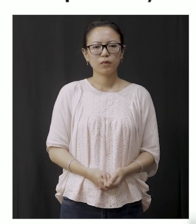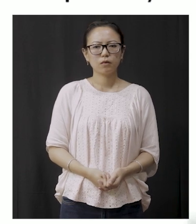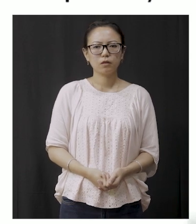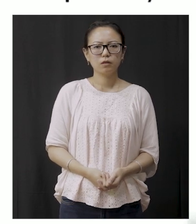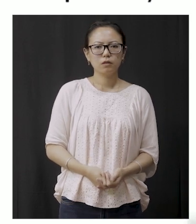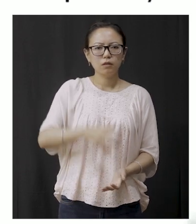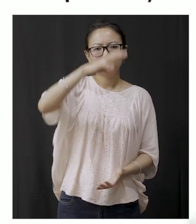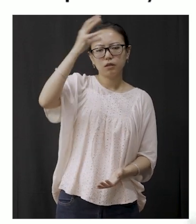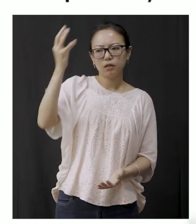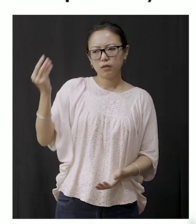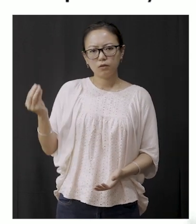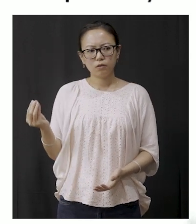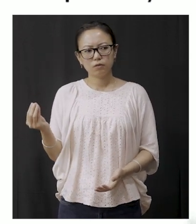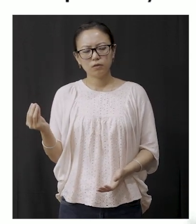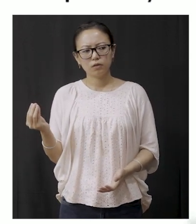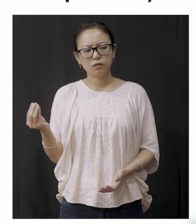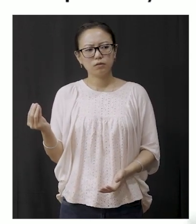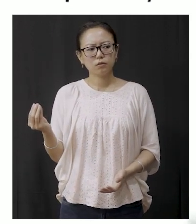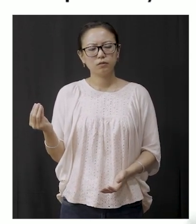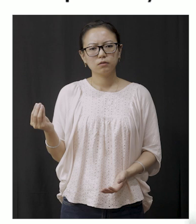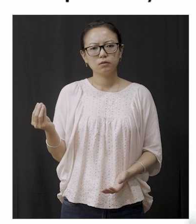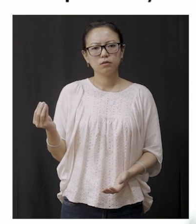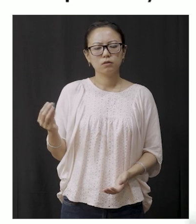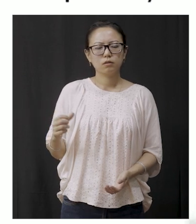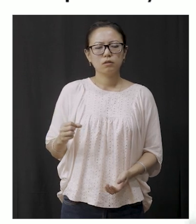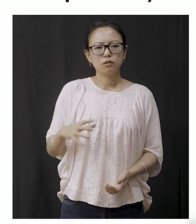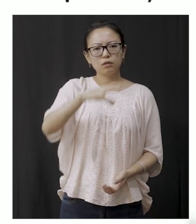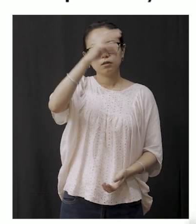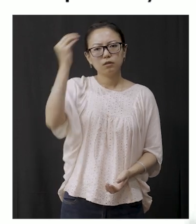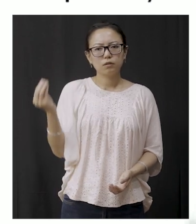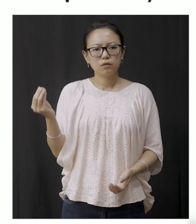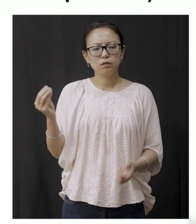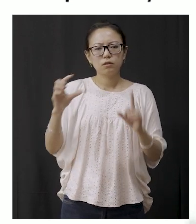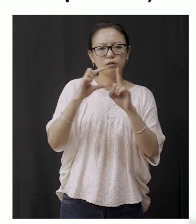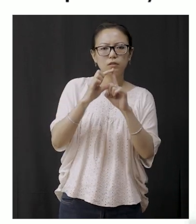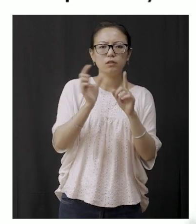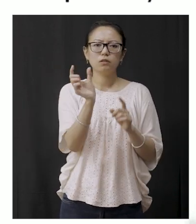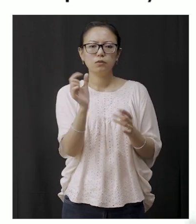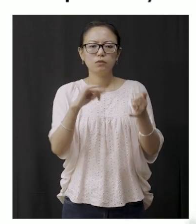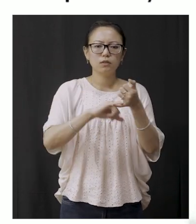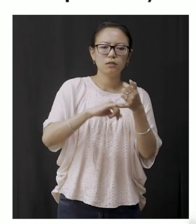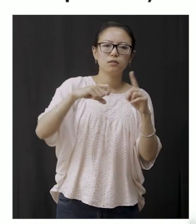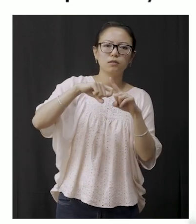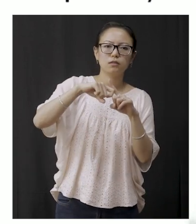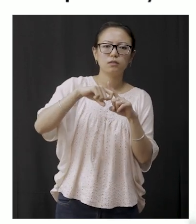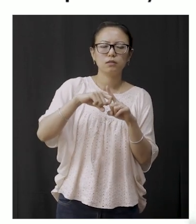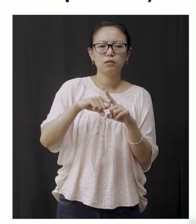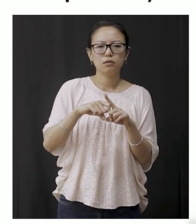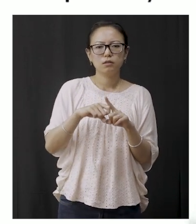dusk descends quickly, dusk means evening, or the time when sunlight